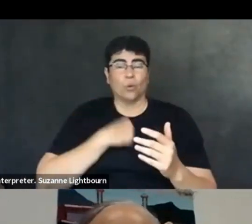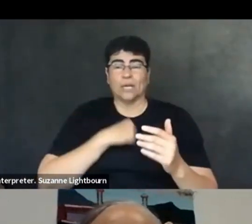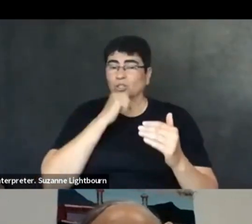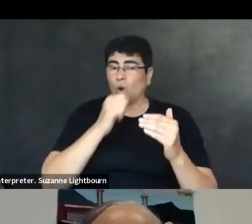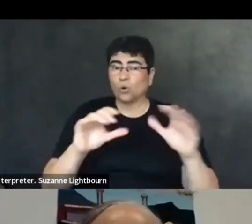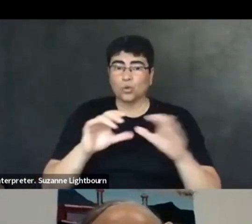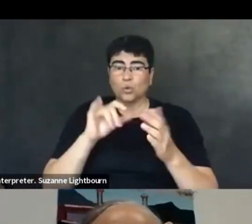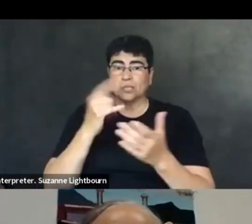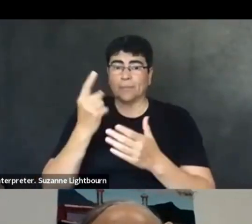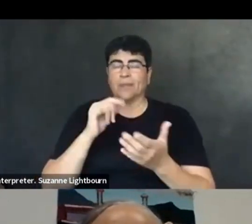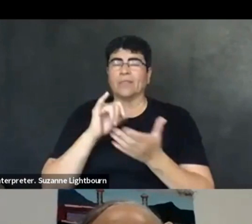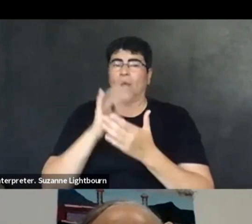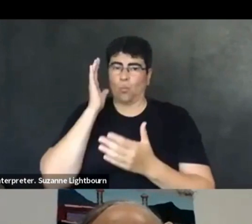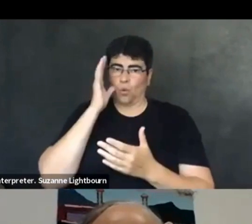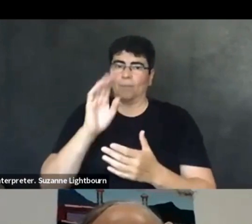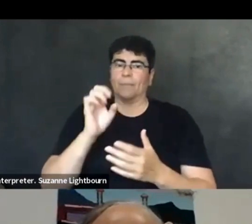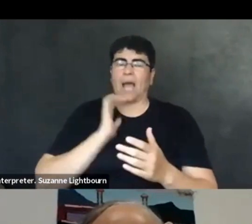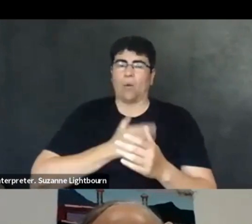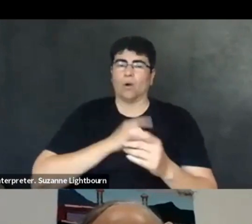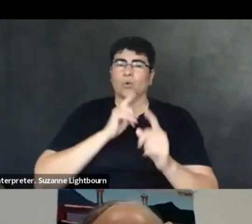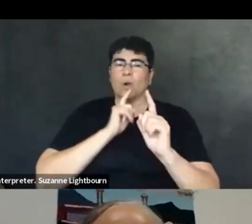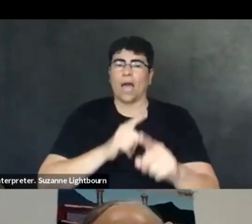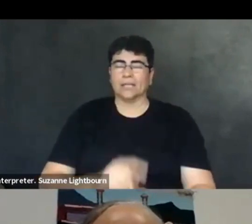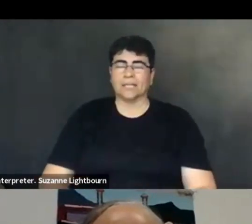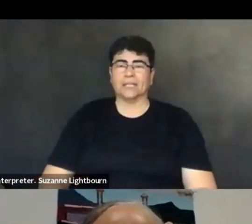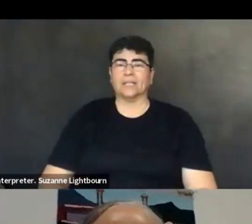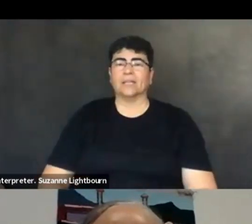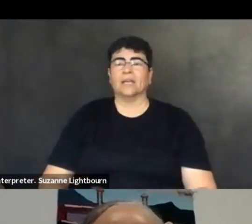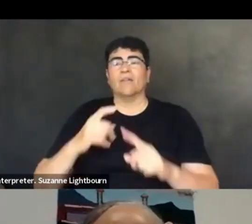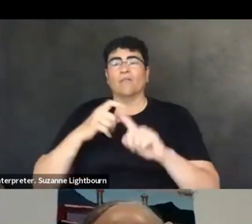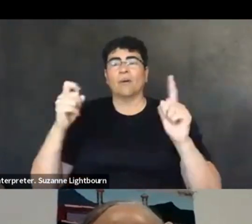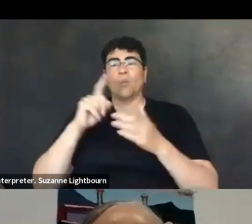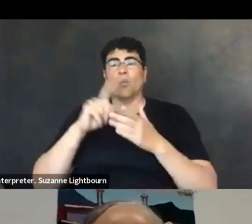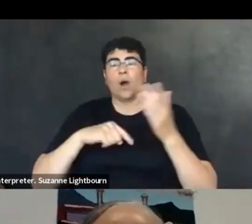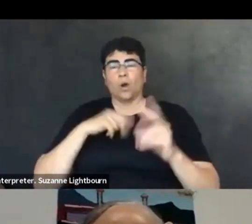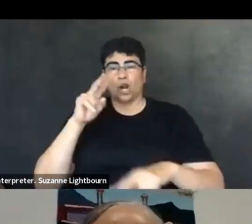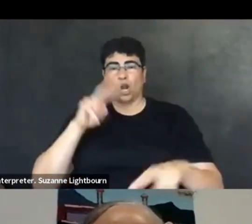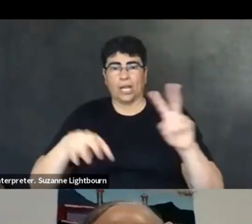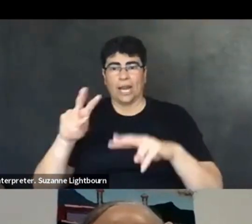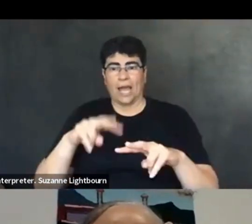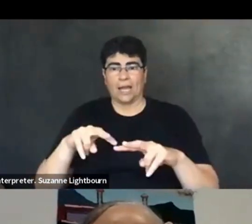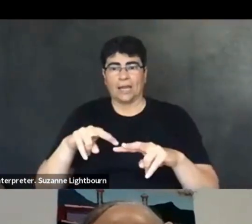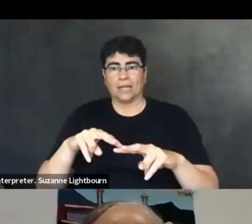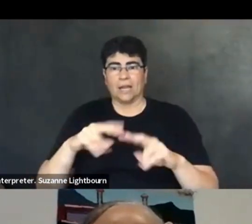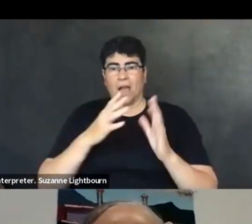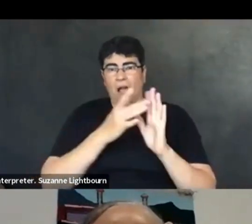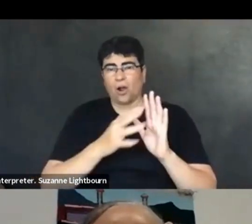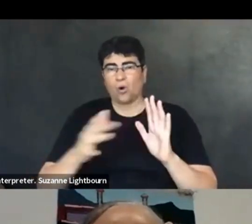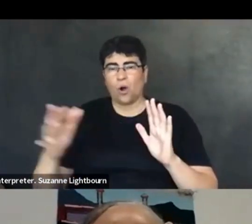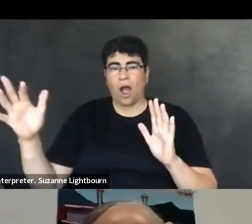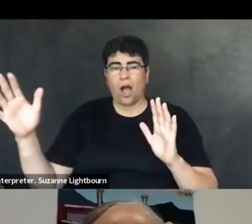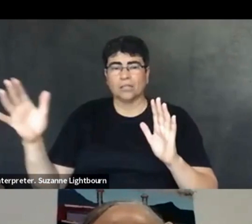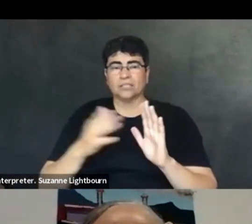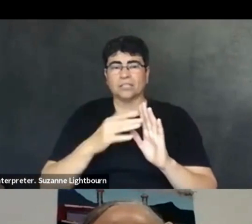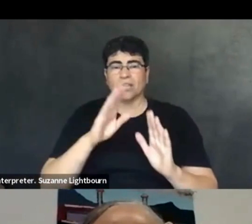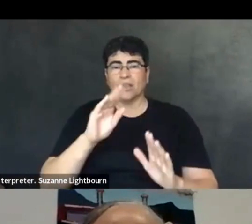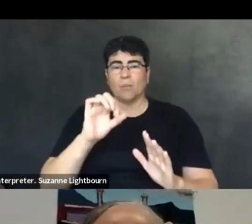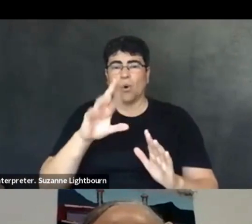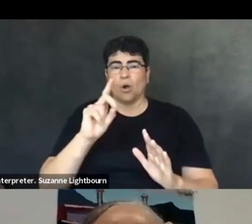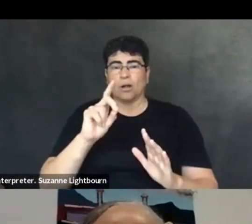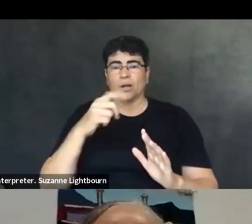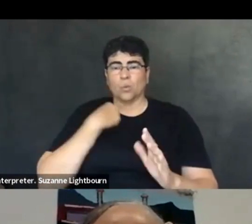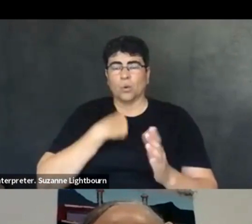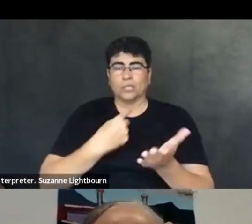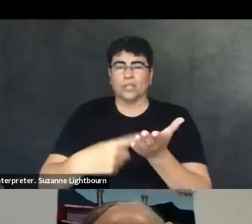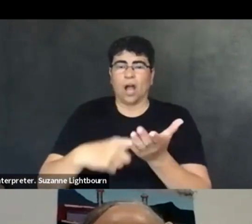something, that will be our reality. And from what we're looking at across the board, when we talk about